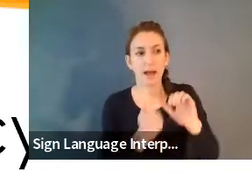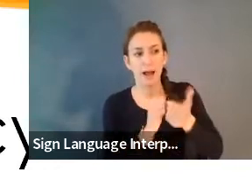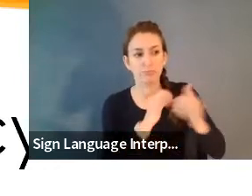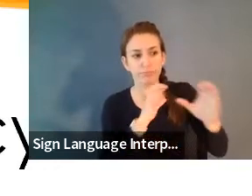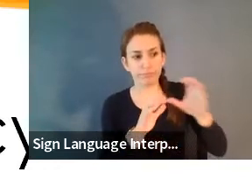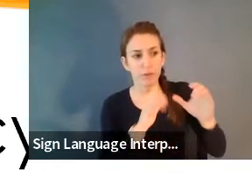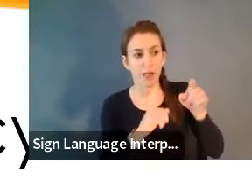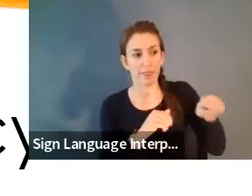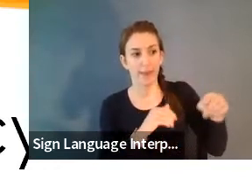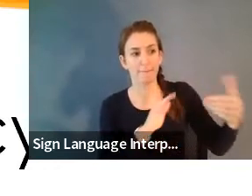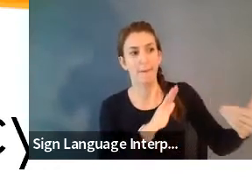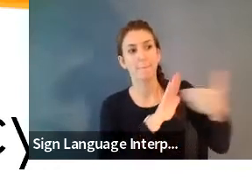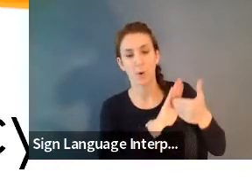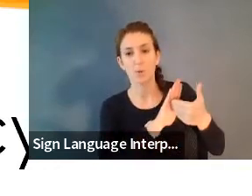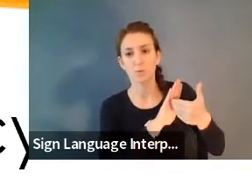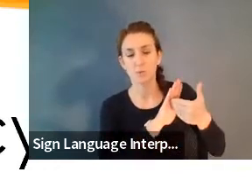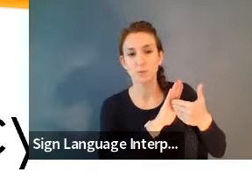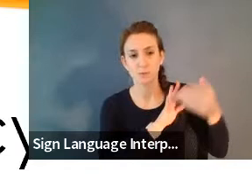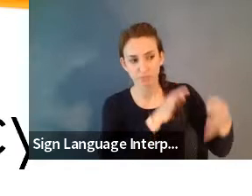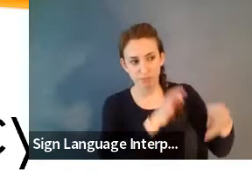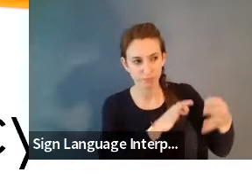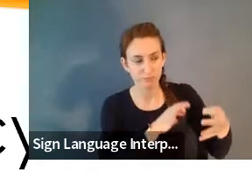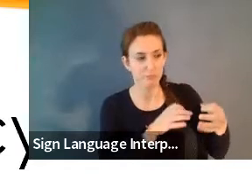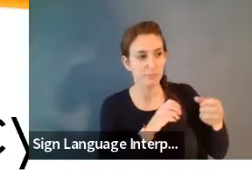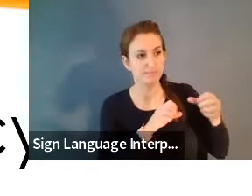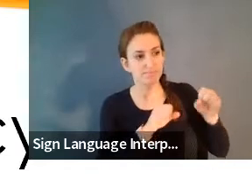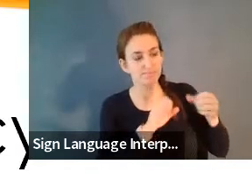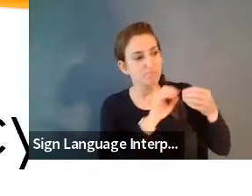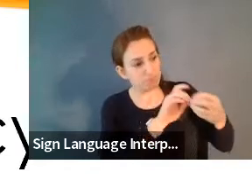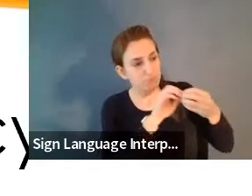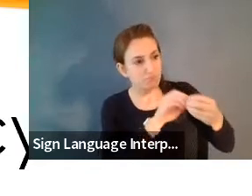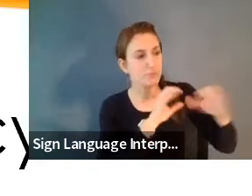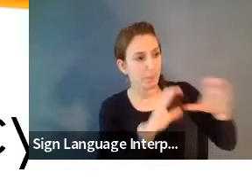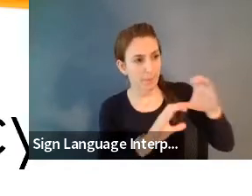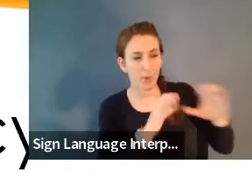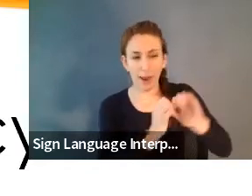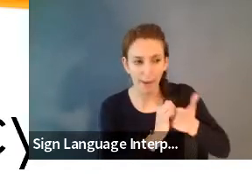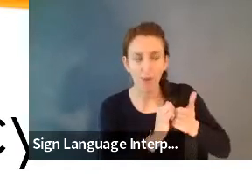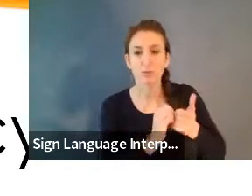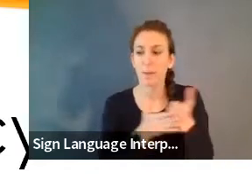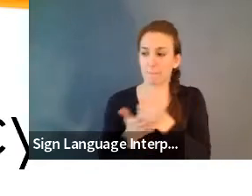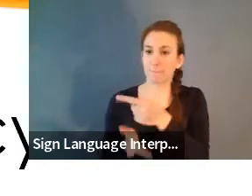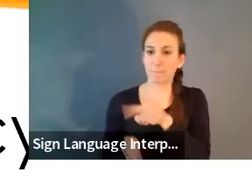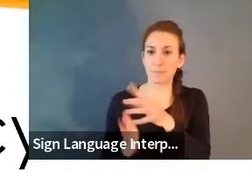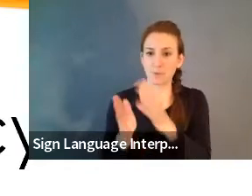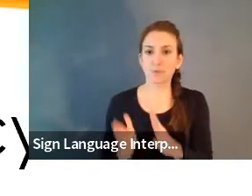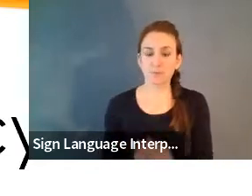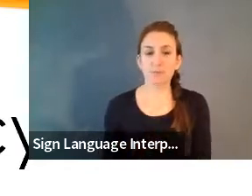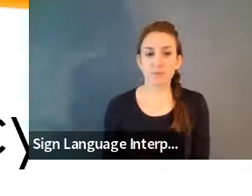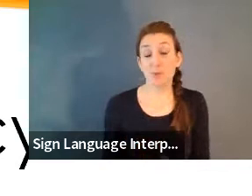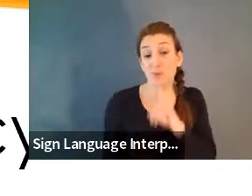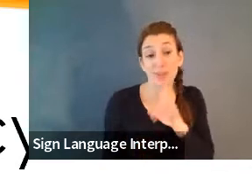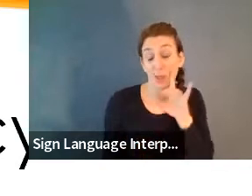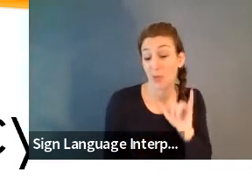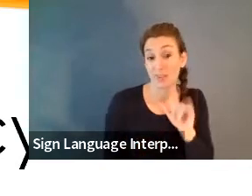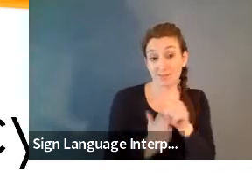of Fresno. So it's really the only experience that I'm aware of in the entire statewide program where students get legal